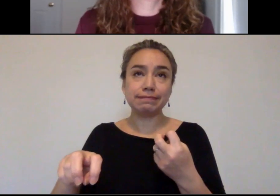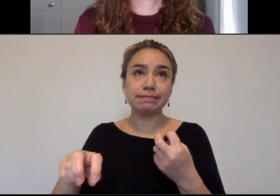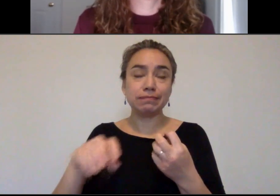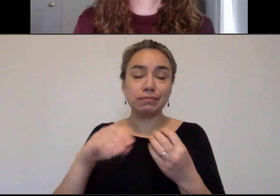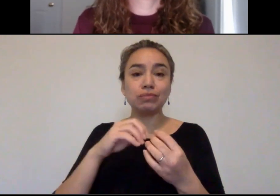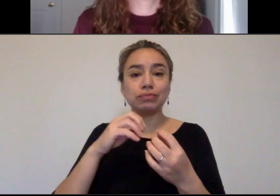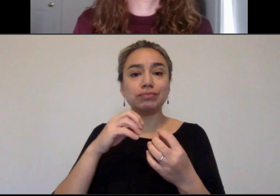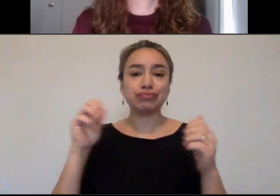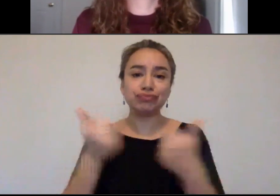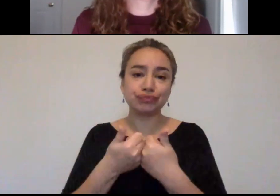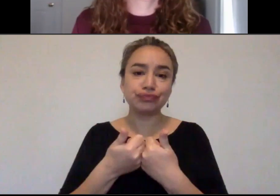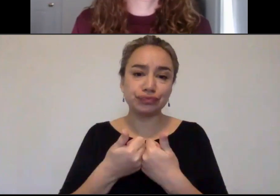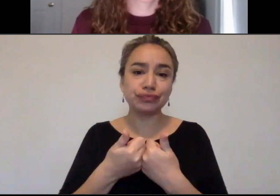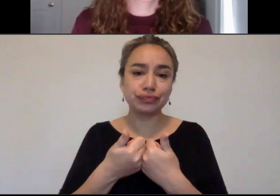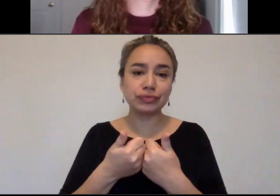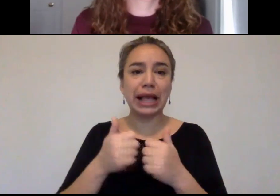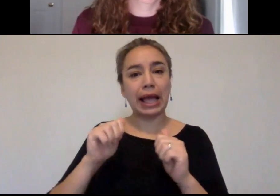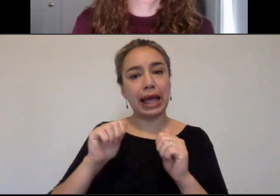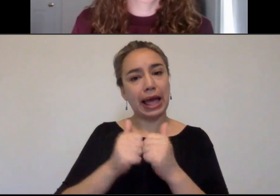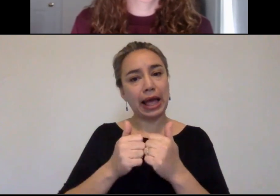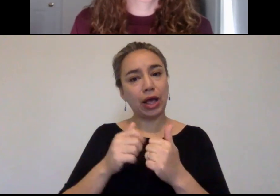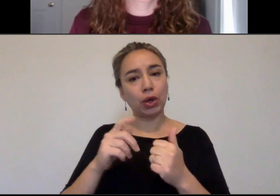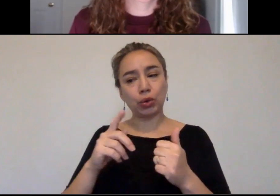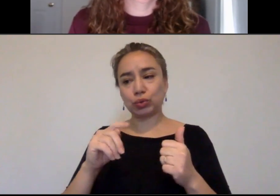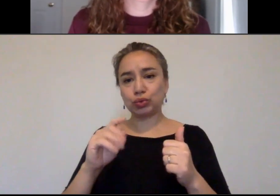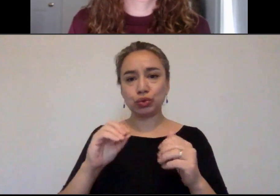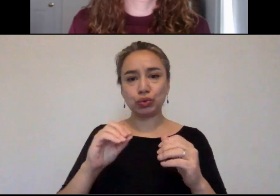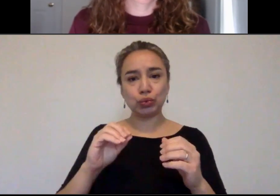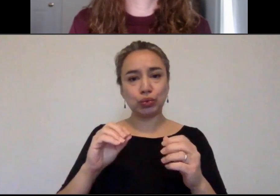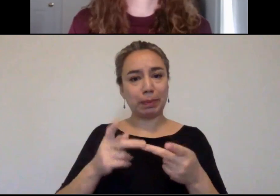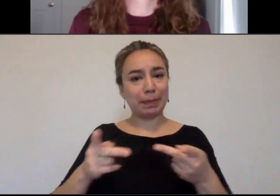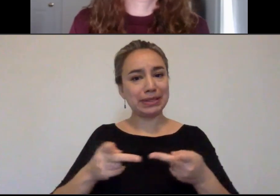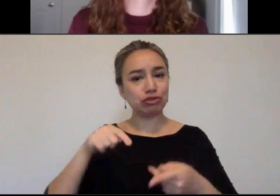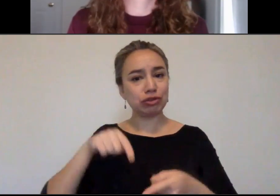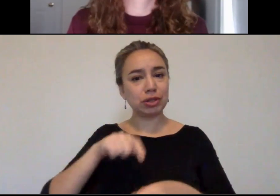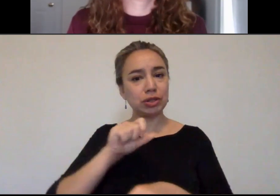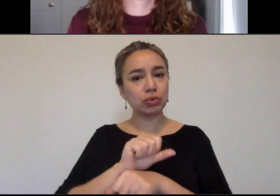challenge to figure out how to position this work as relevant and valued.